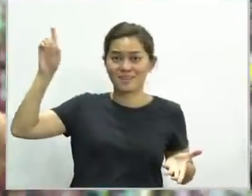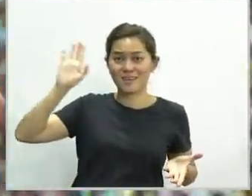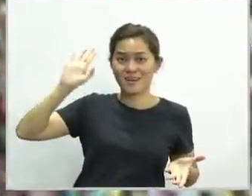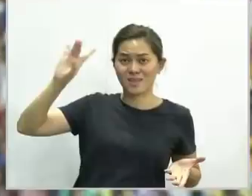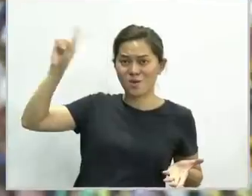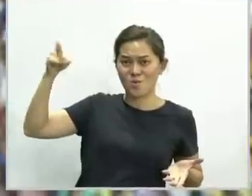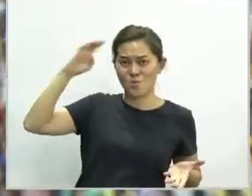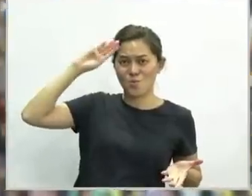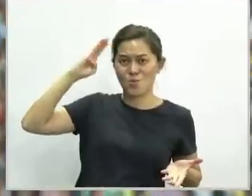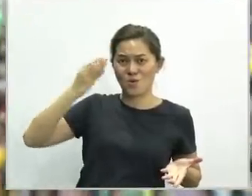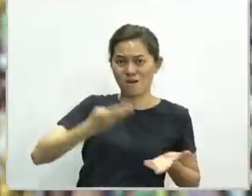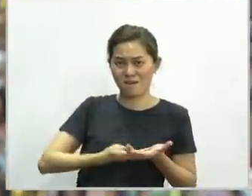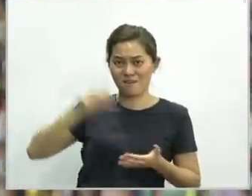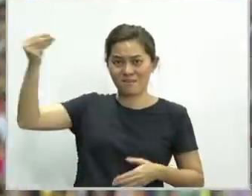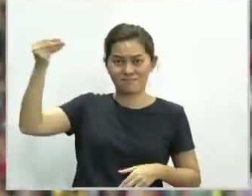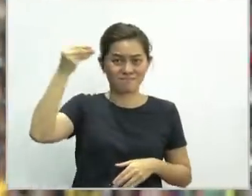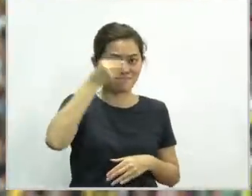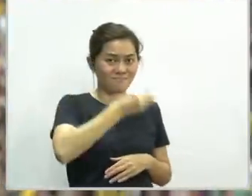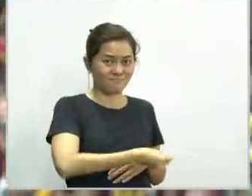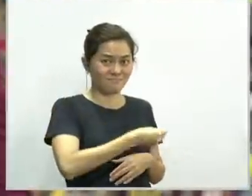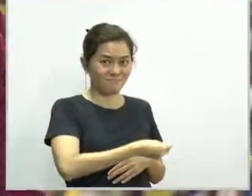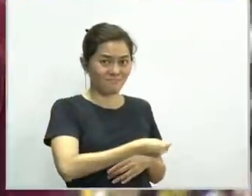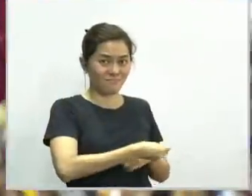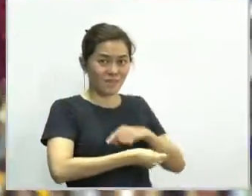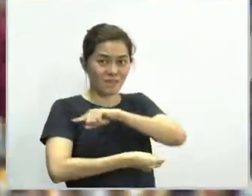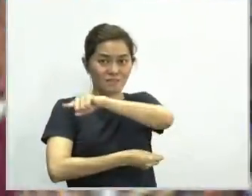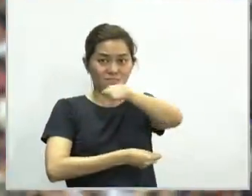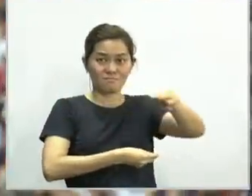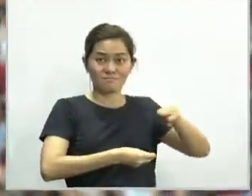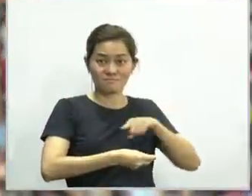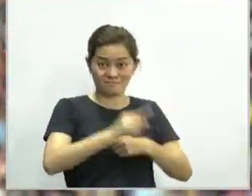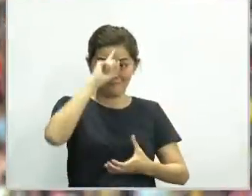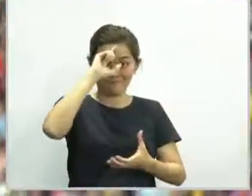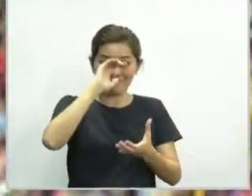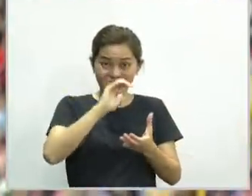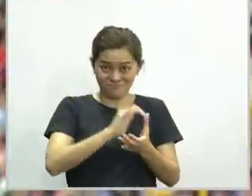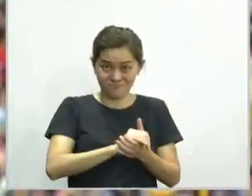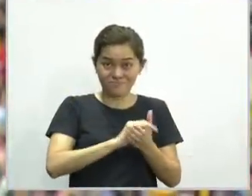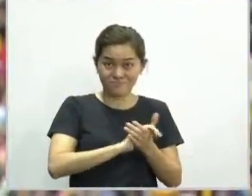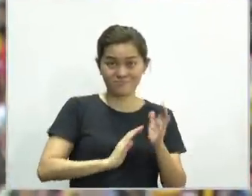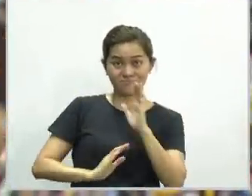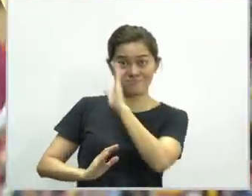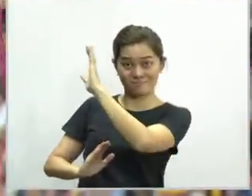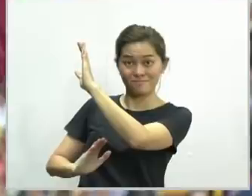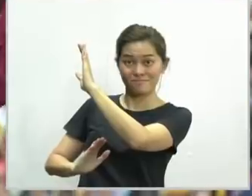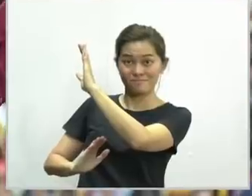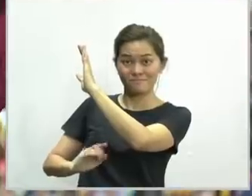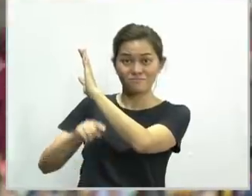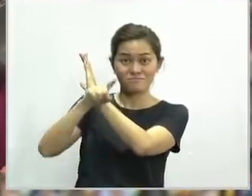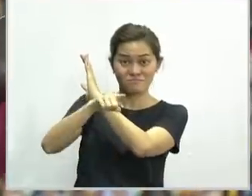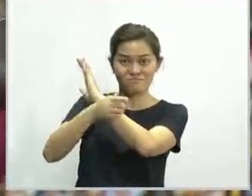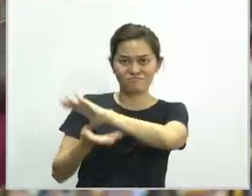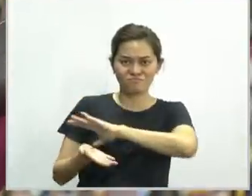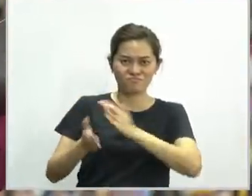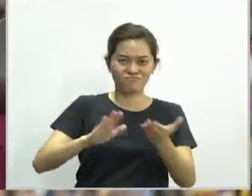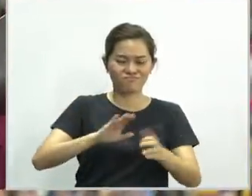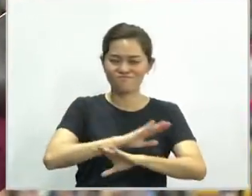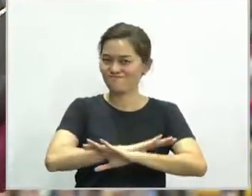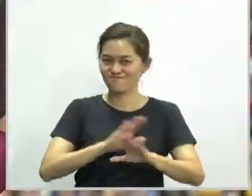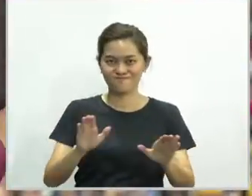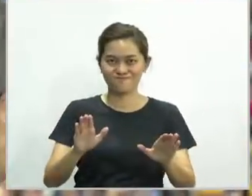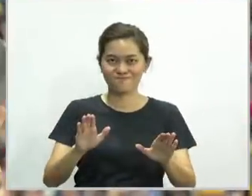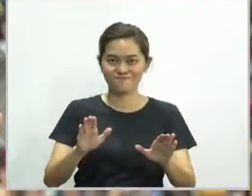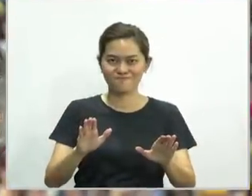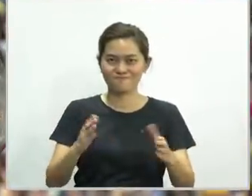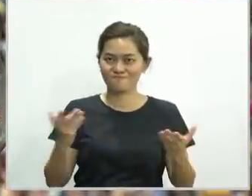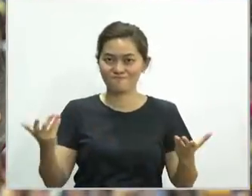his only Son, so whoever believes in him should not perish,